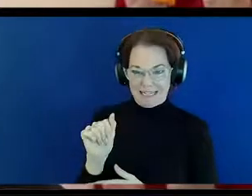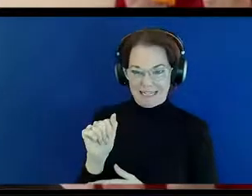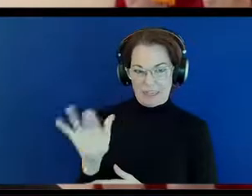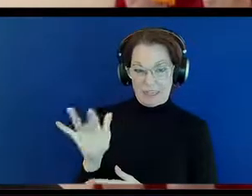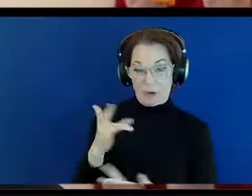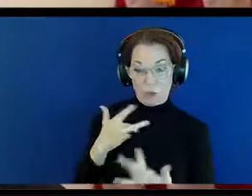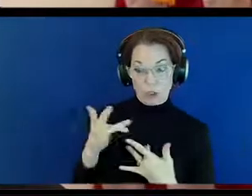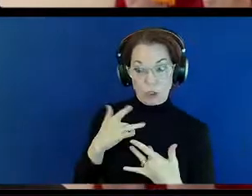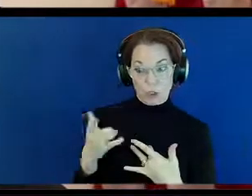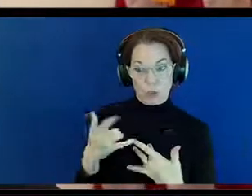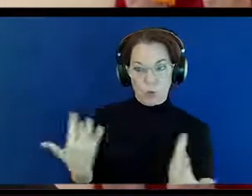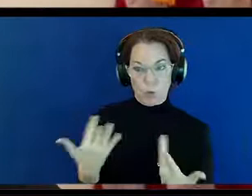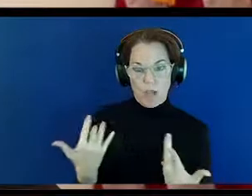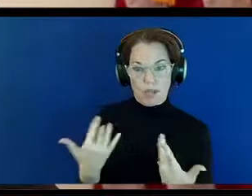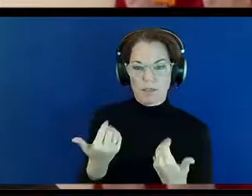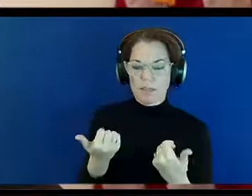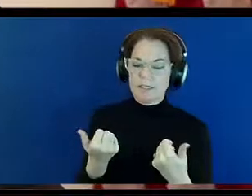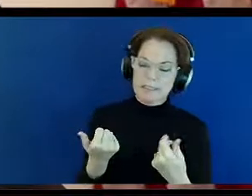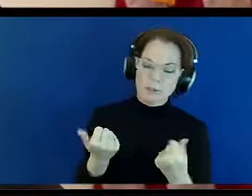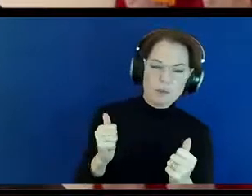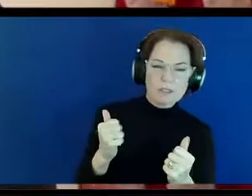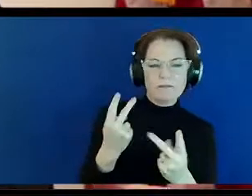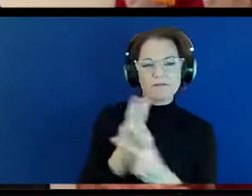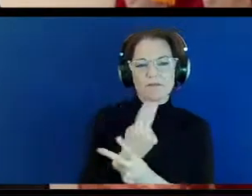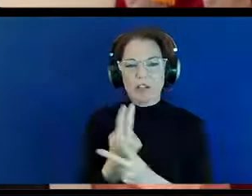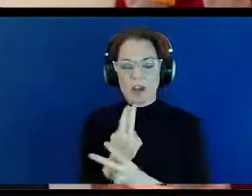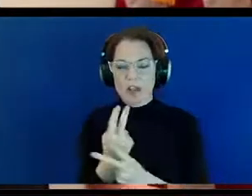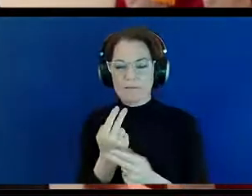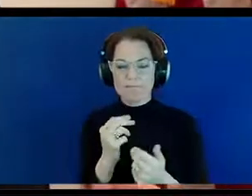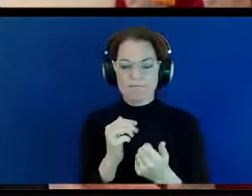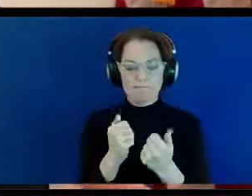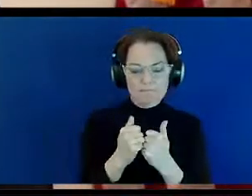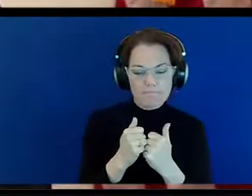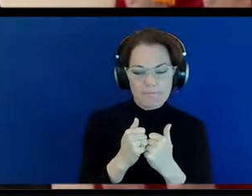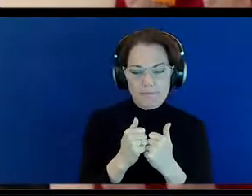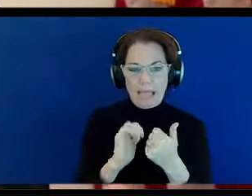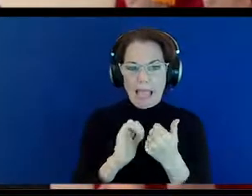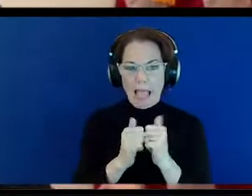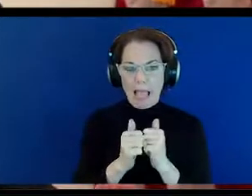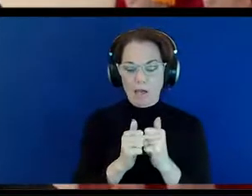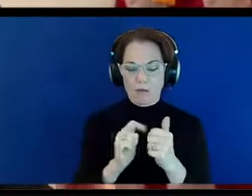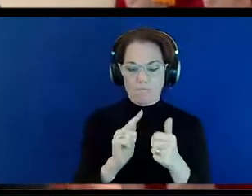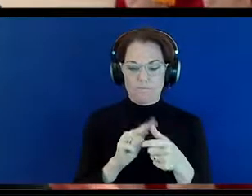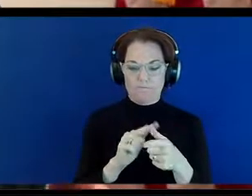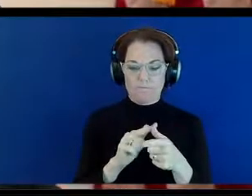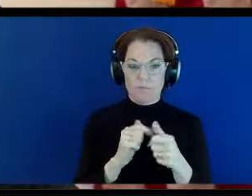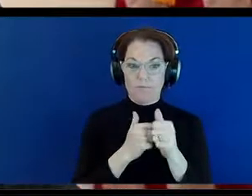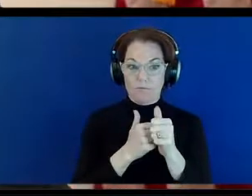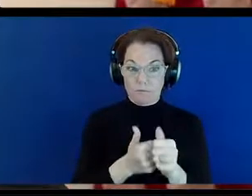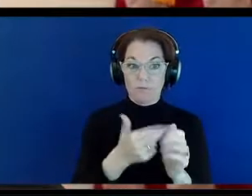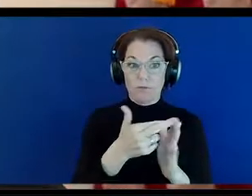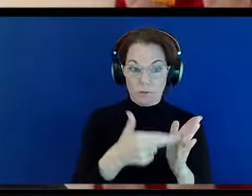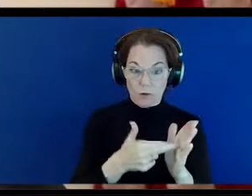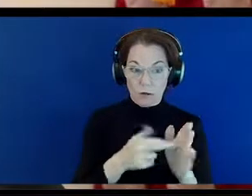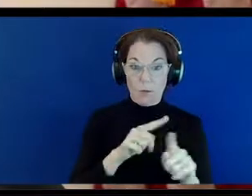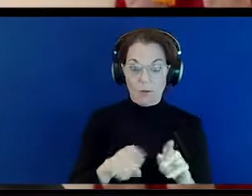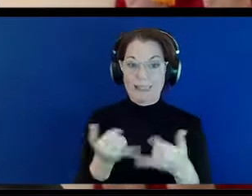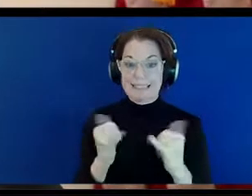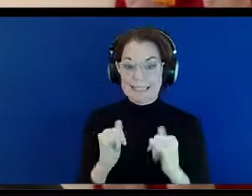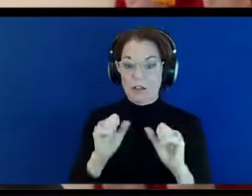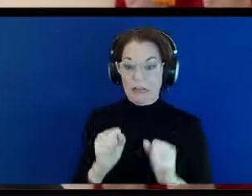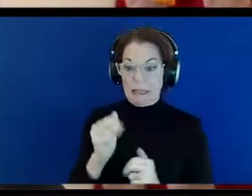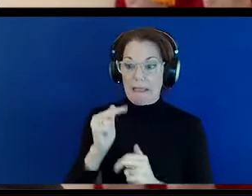to find that sweet spot of where you abide by the regulations, but still can build